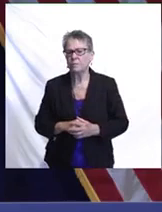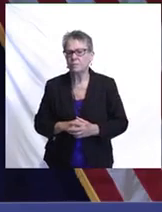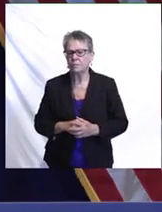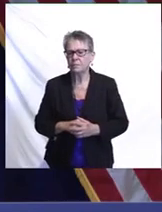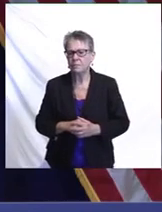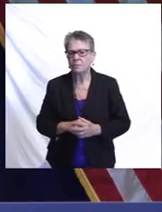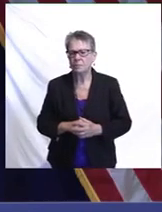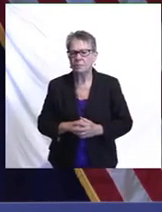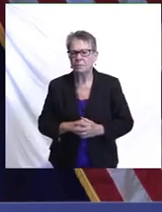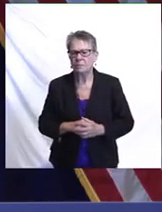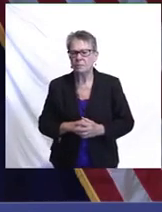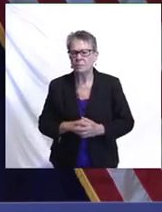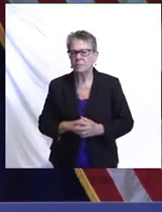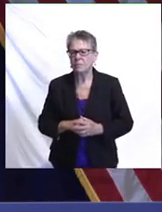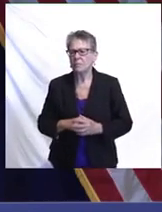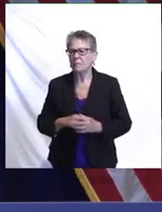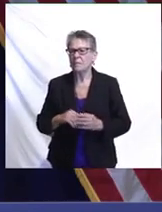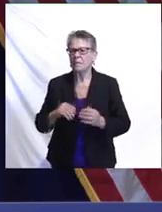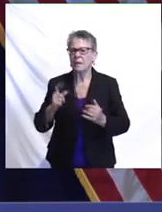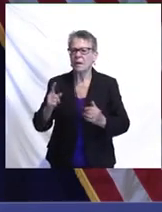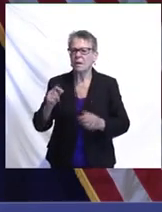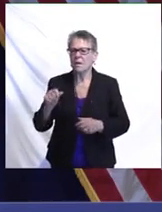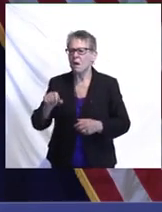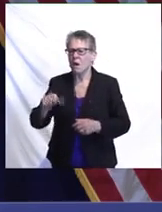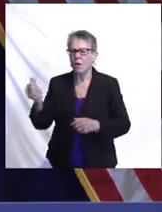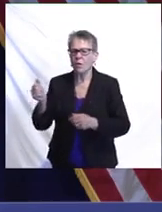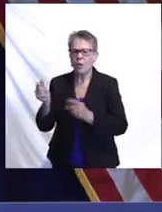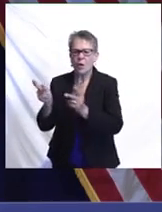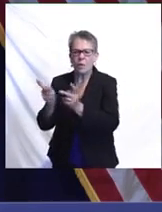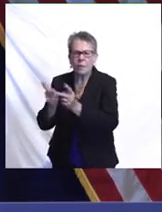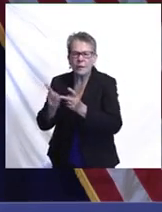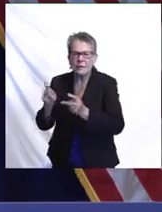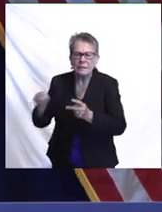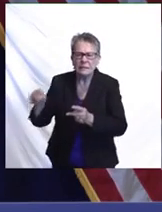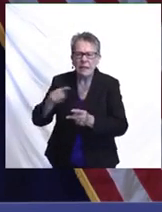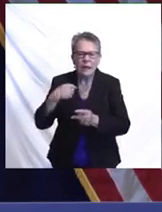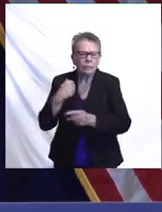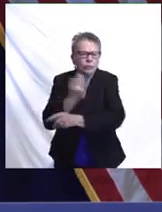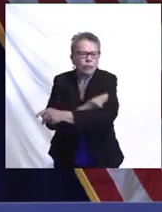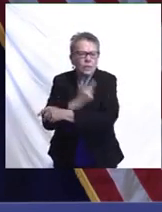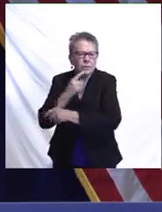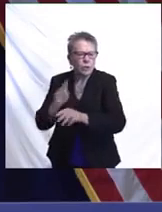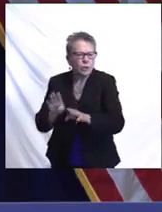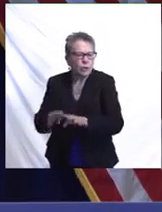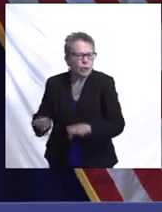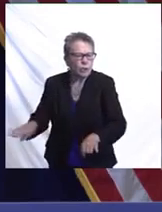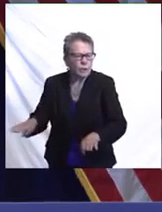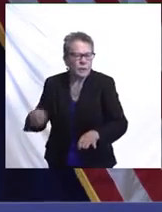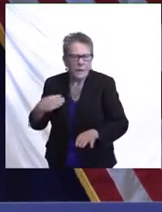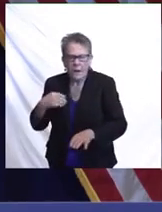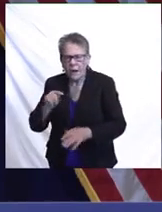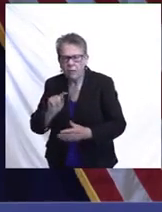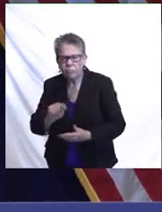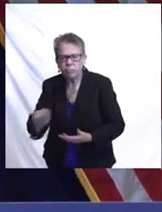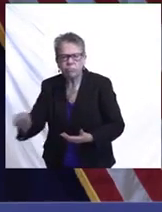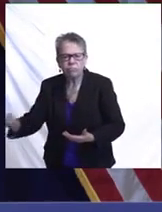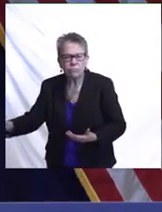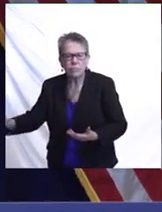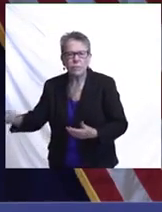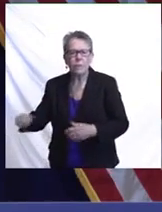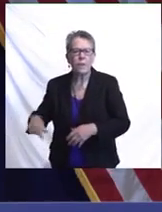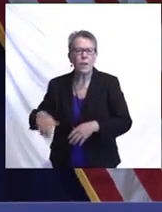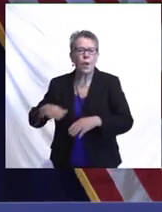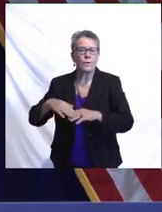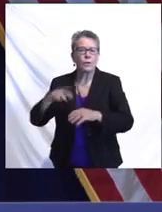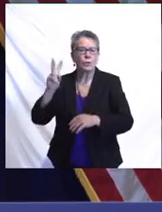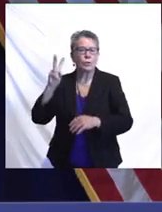they'll be scheduled for their second dose starting tomorrow. Also happy to report that there's over 2,000 children from 5 to 11 that have